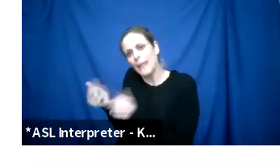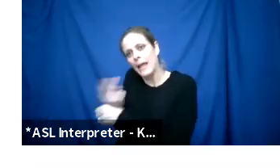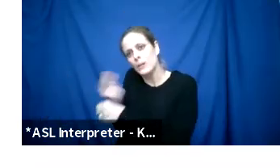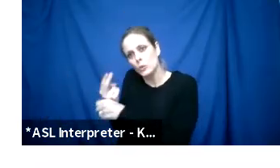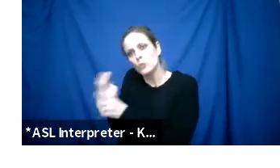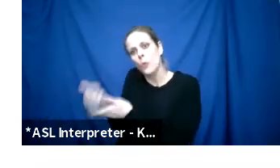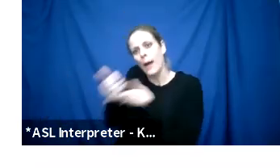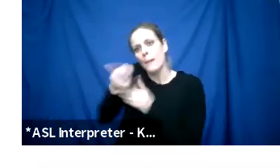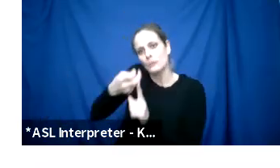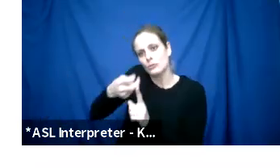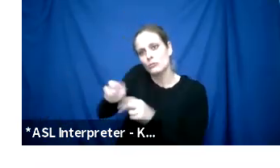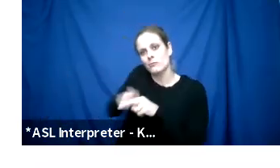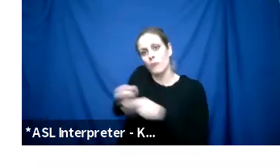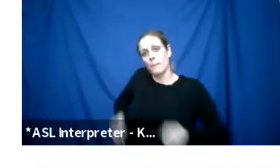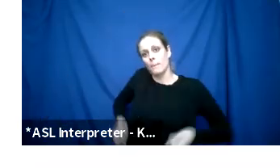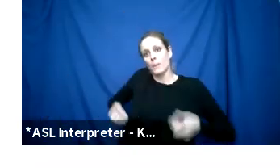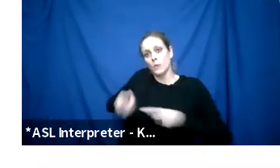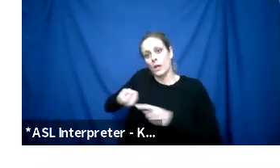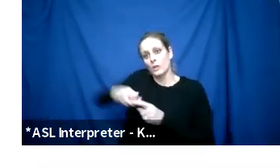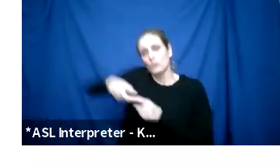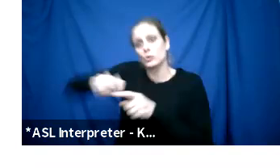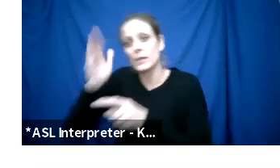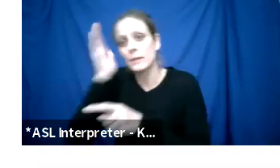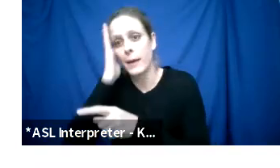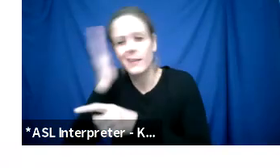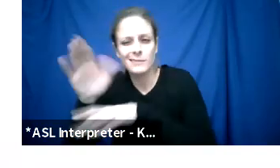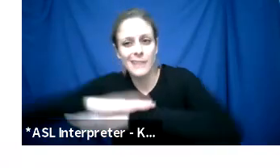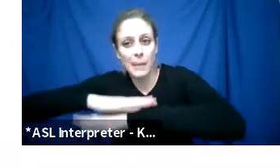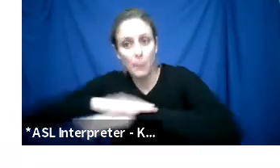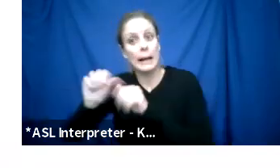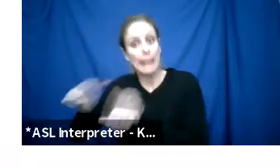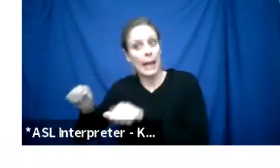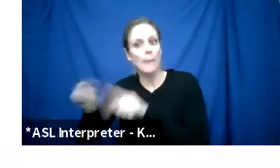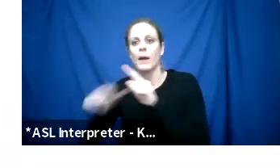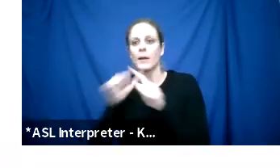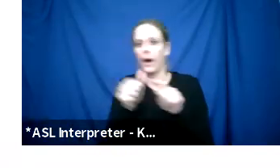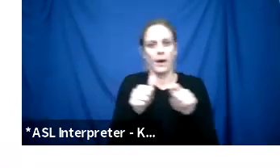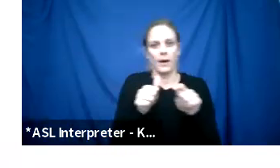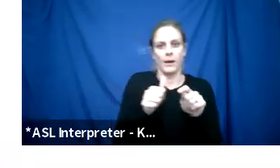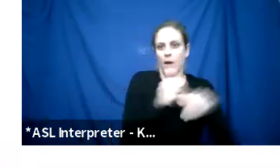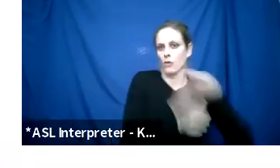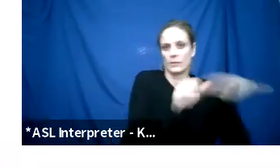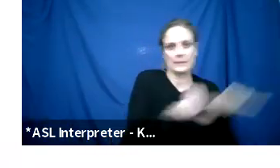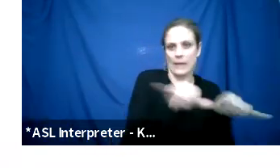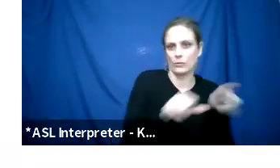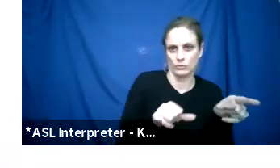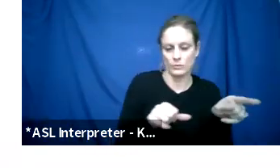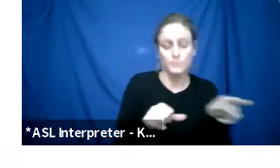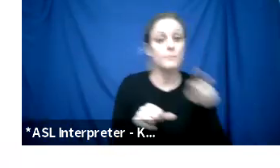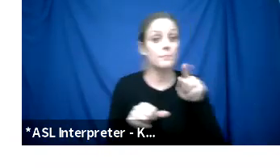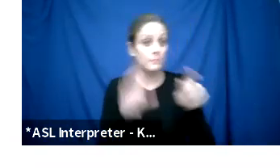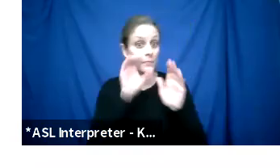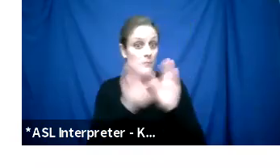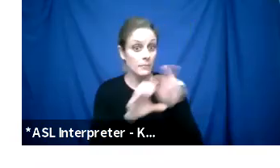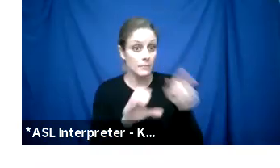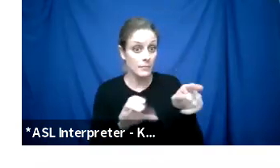that's not what the standard addressed. So to note, the image here on the slide, that the